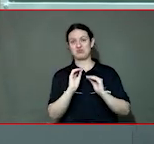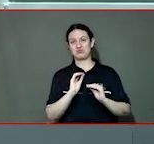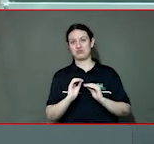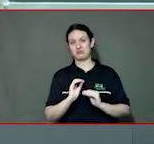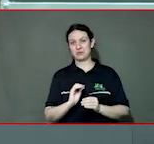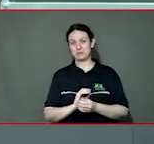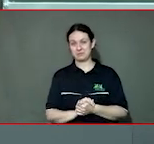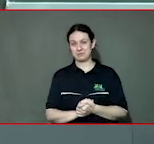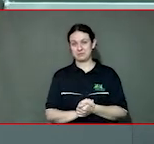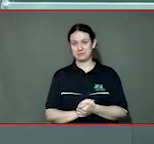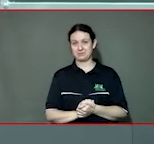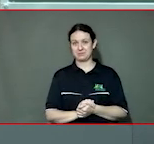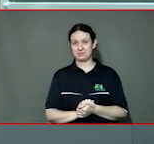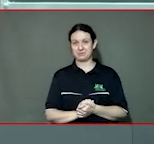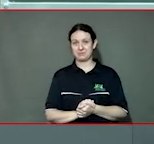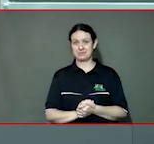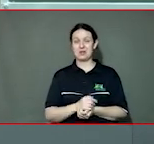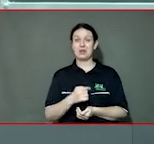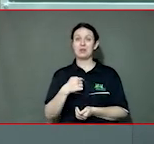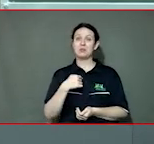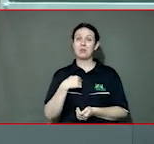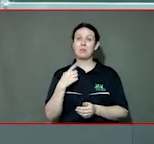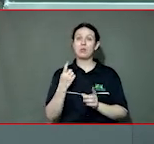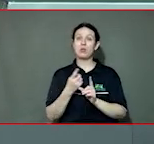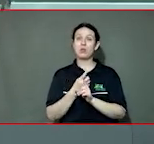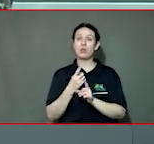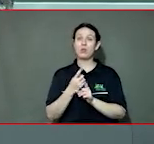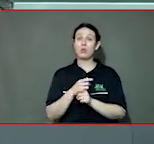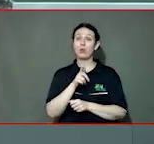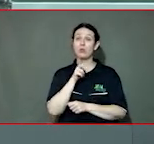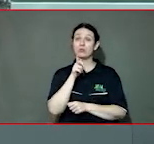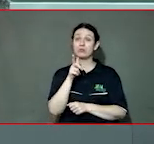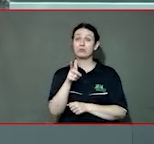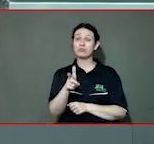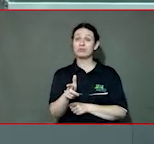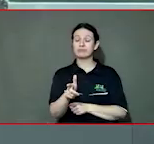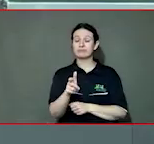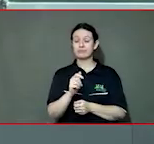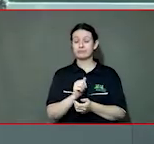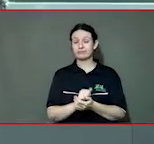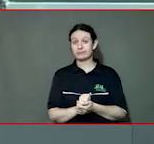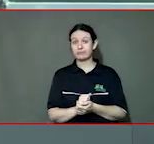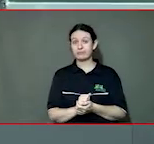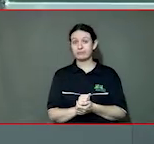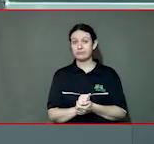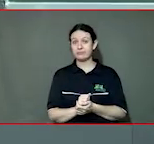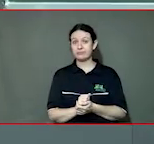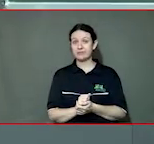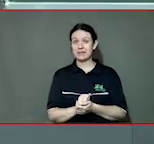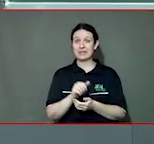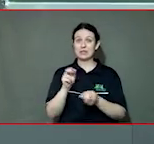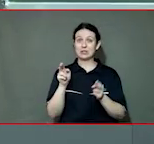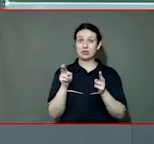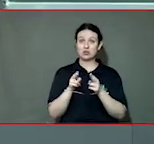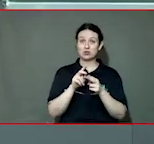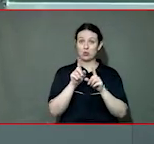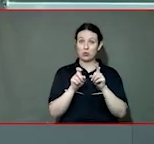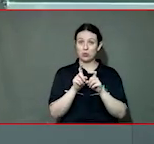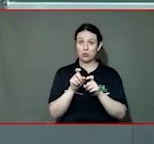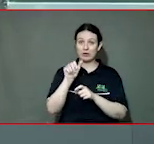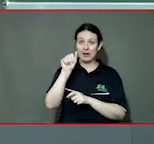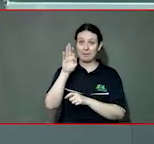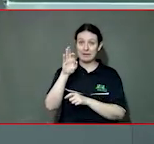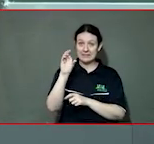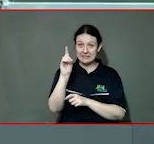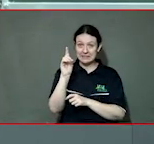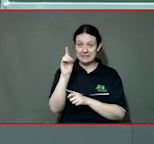So I always tell my learners to leave the multiple choice until the end,